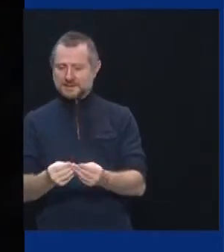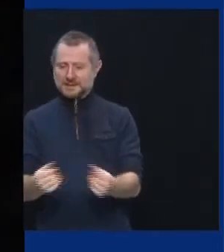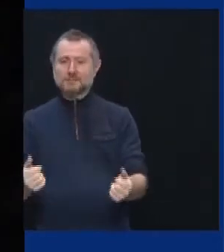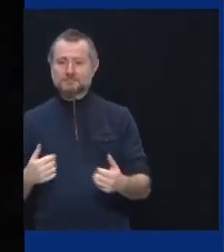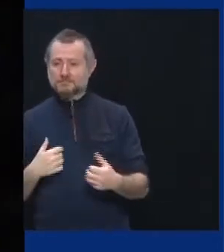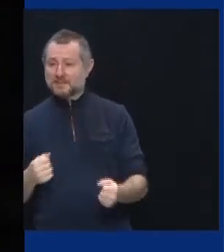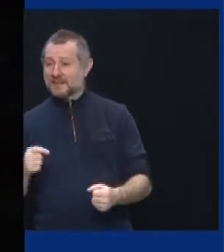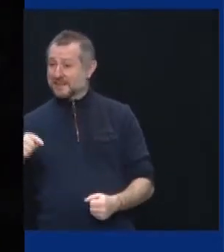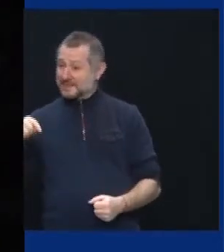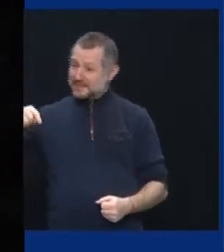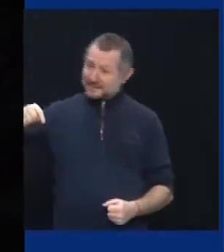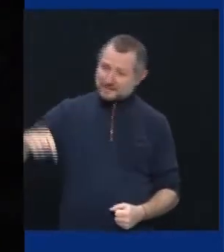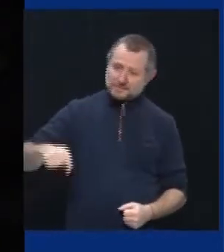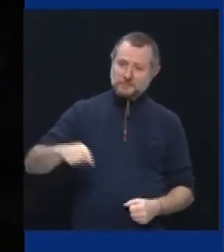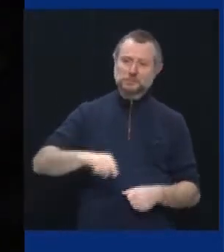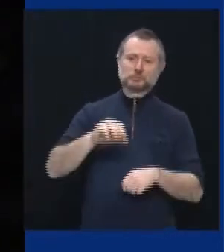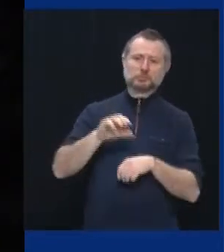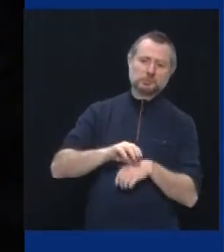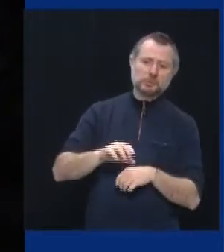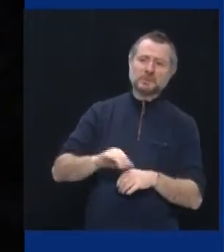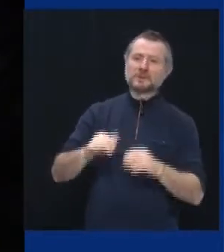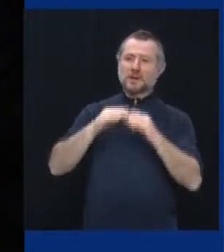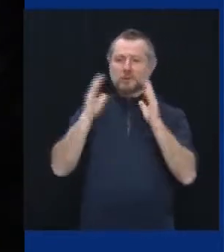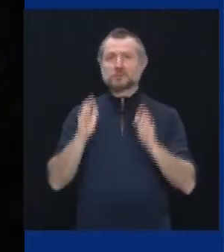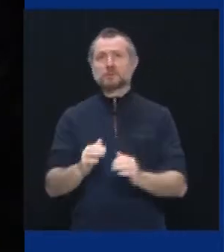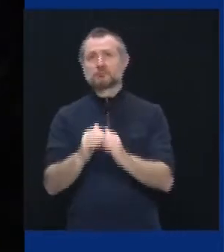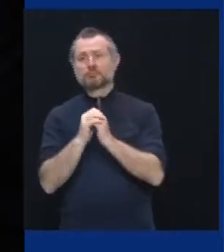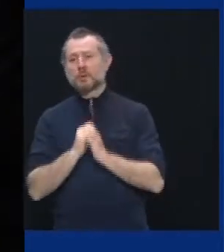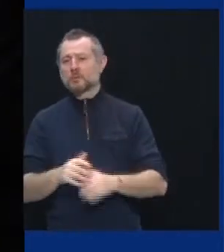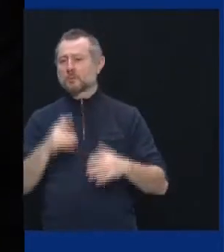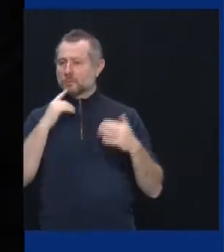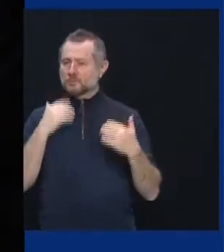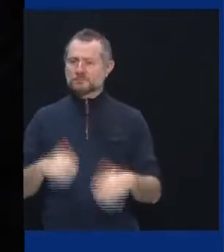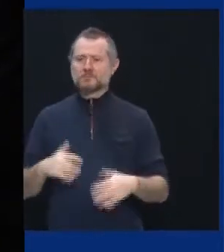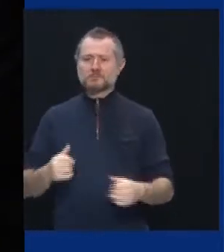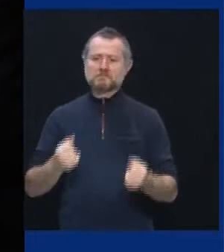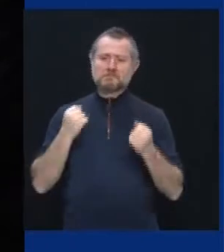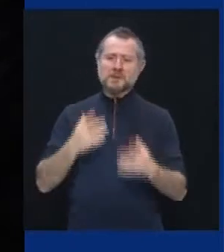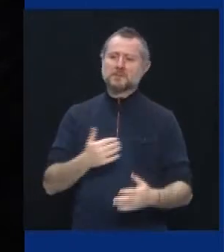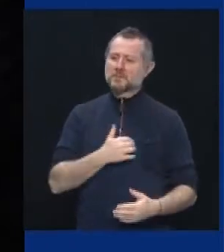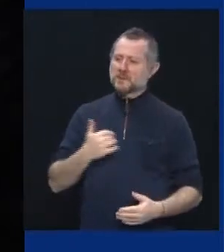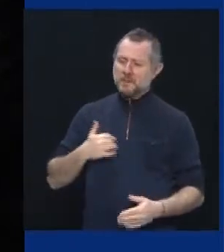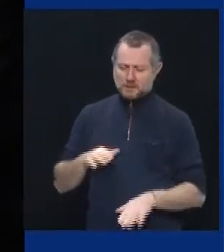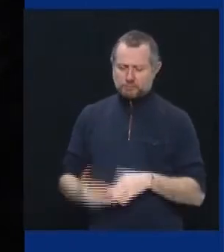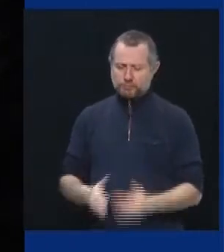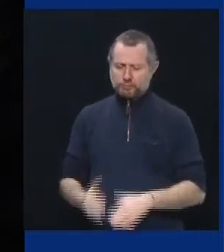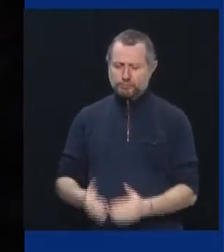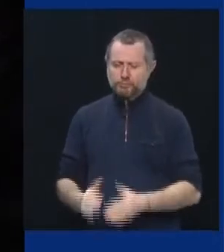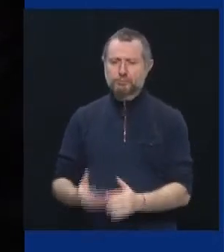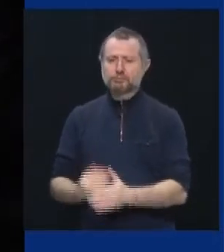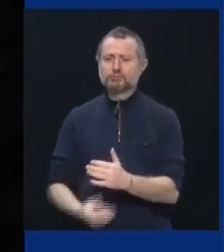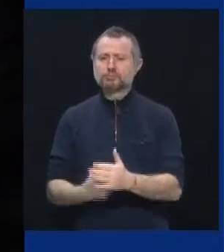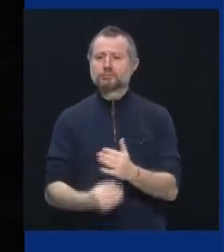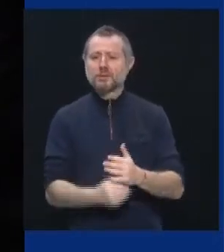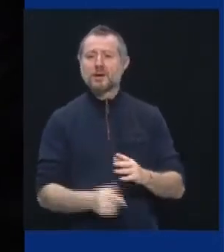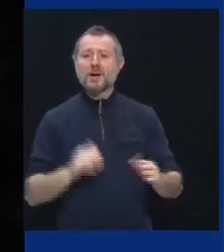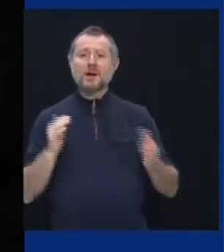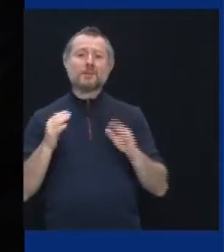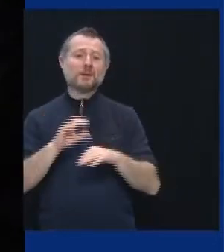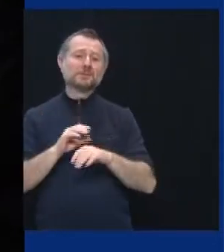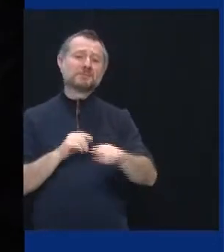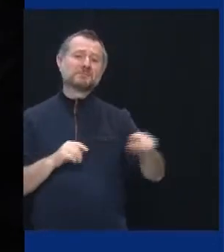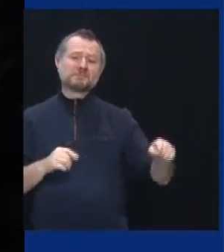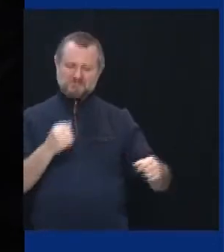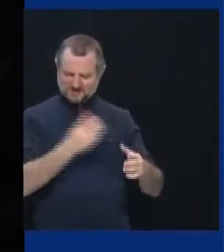this house of worship has seen far too many losses, as has so many of our churches, so